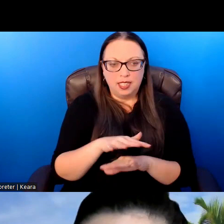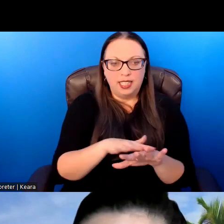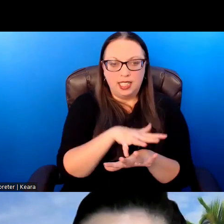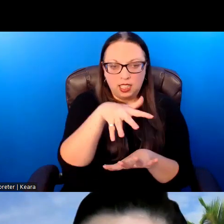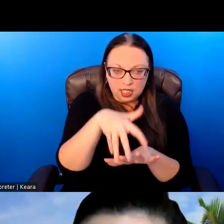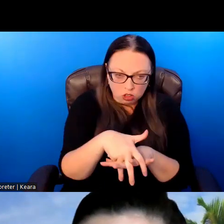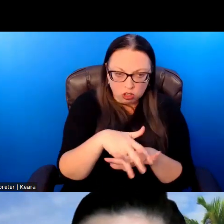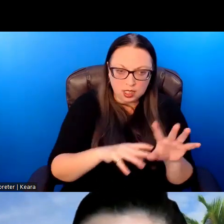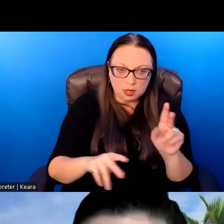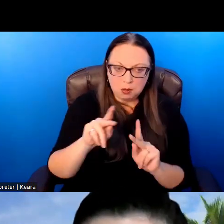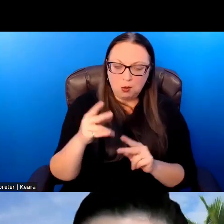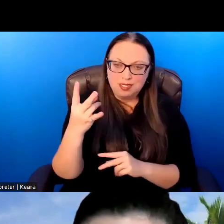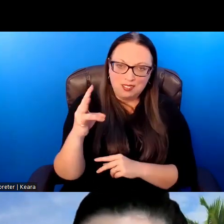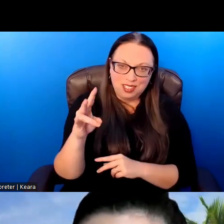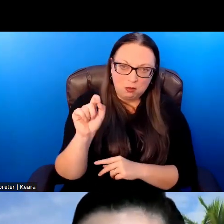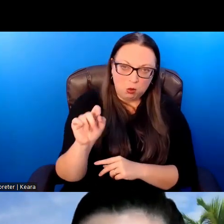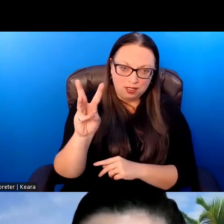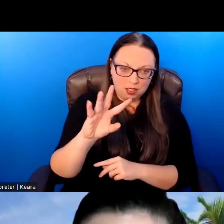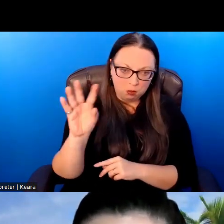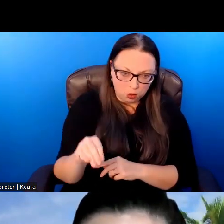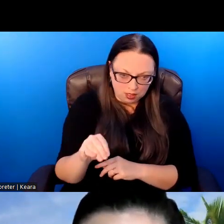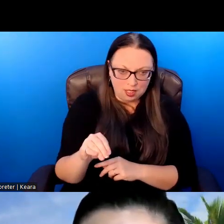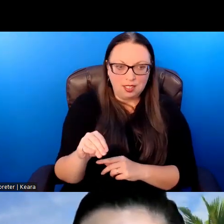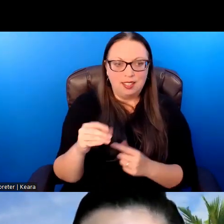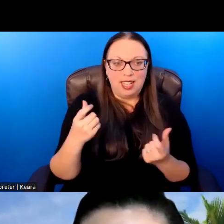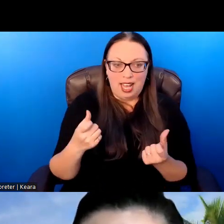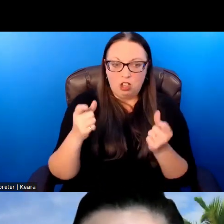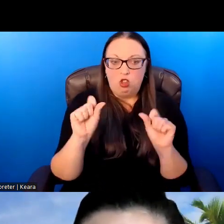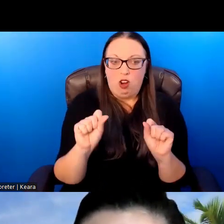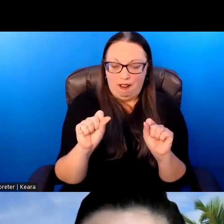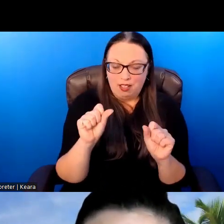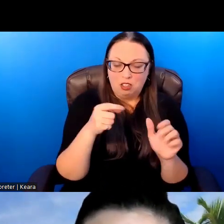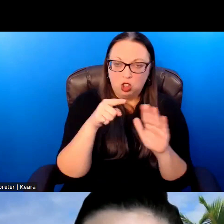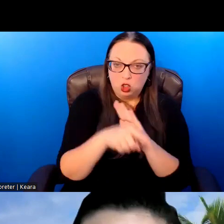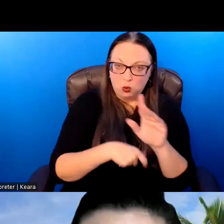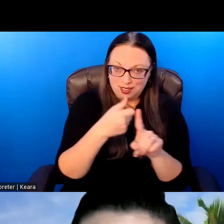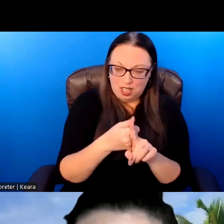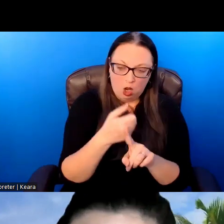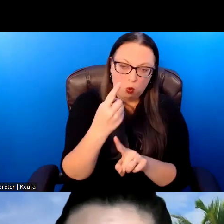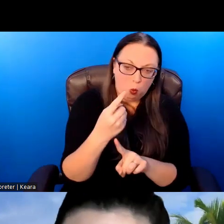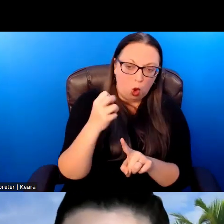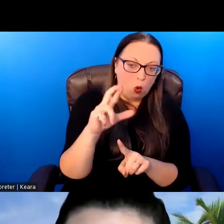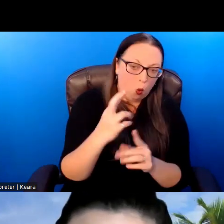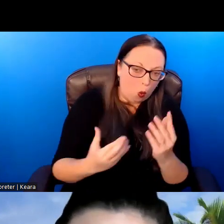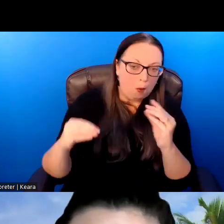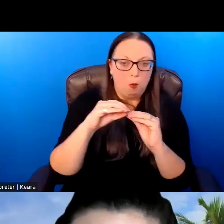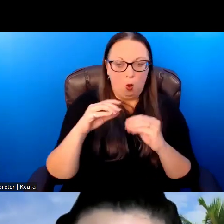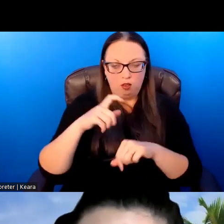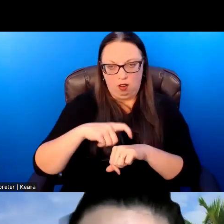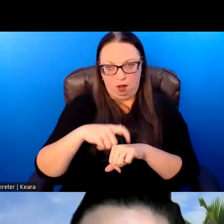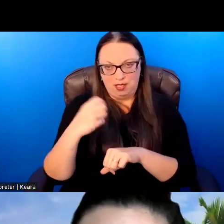population is at 17.6% had attempted suicide one or more times in the 12 months prior to the